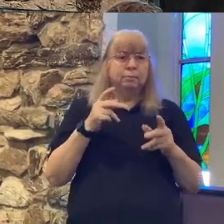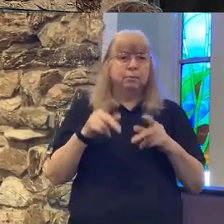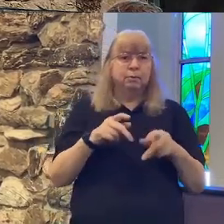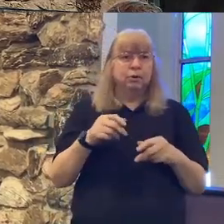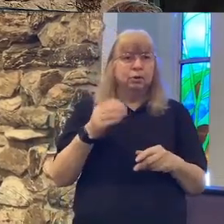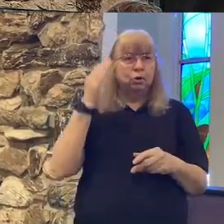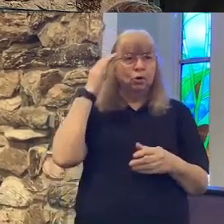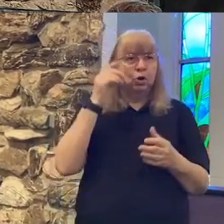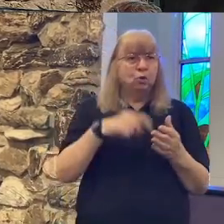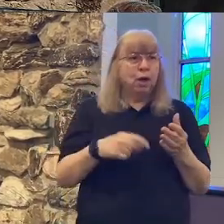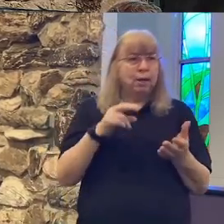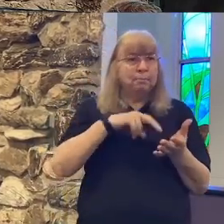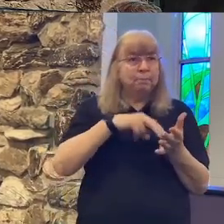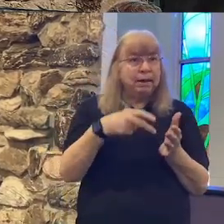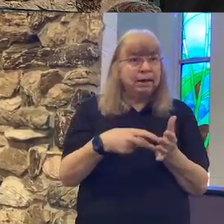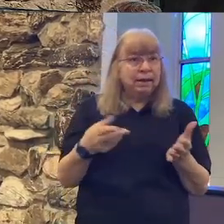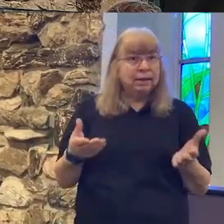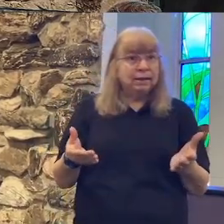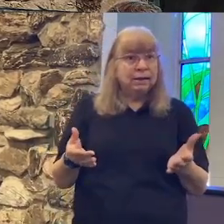means?